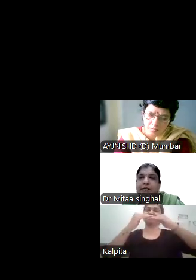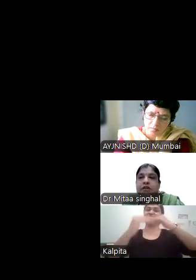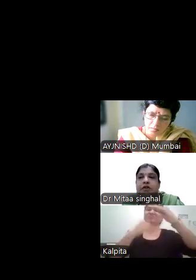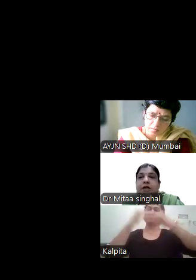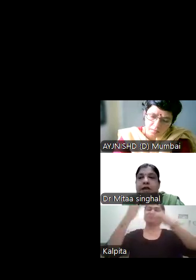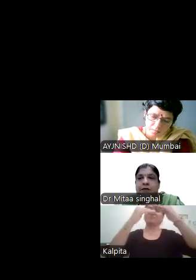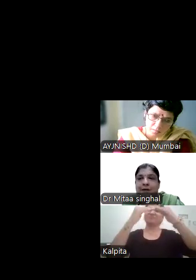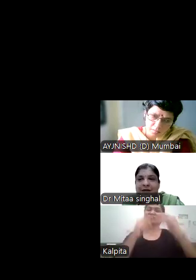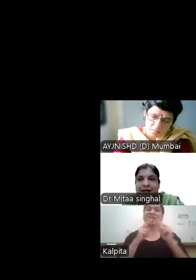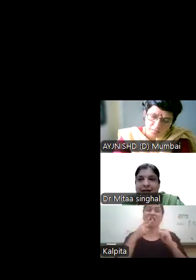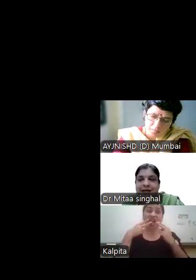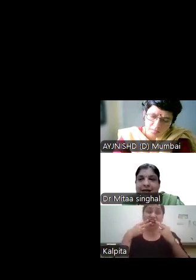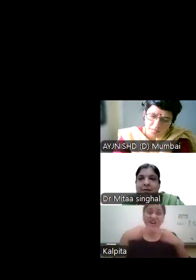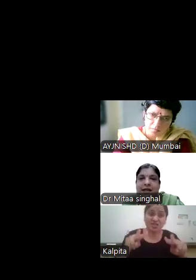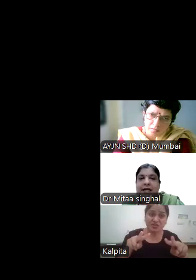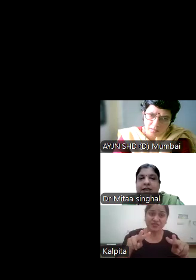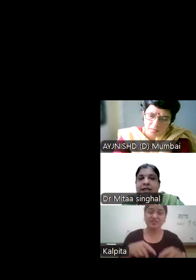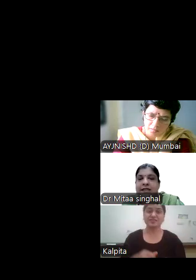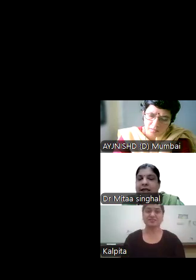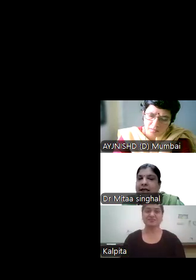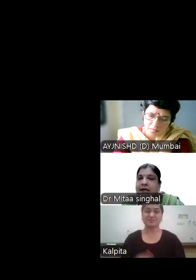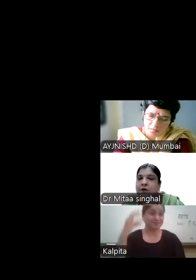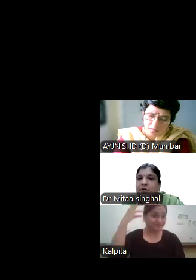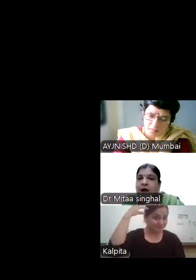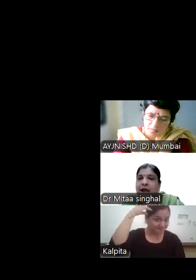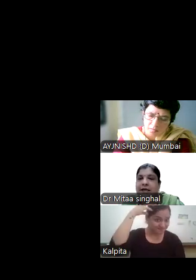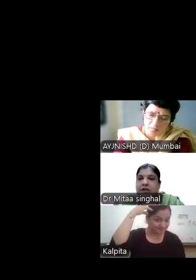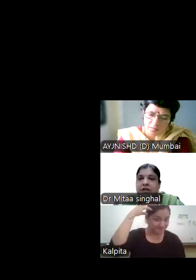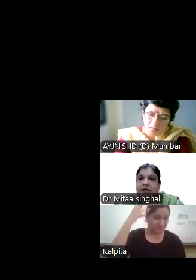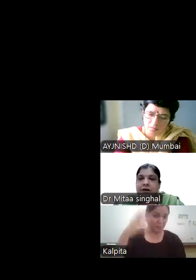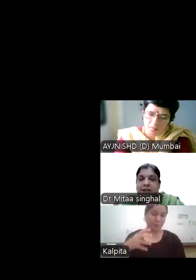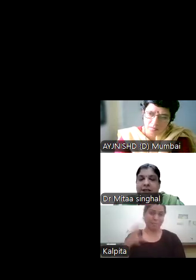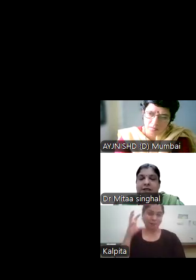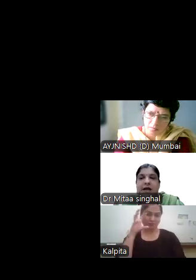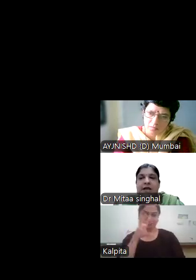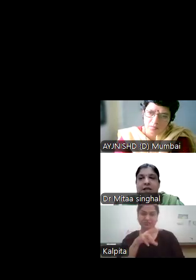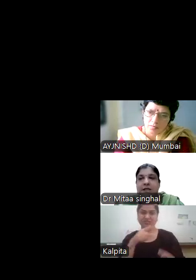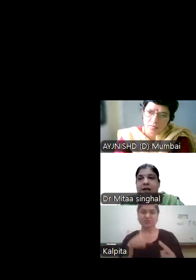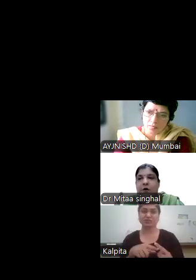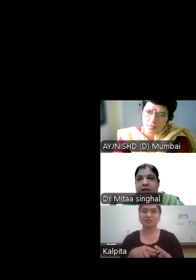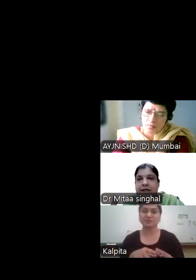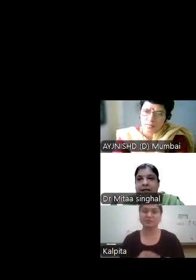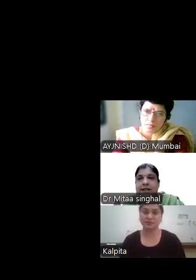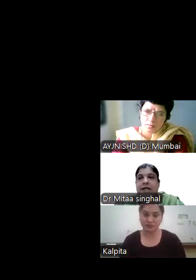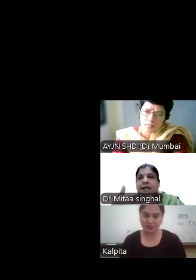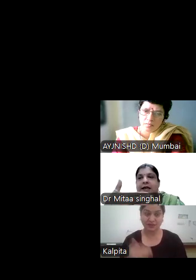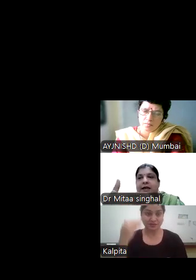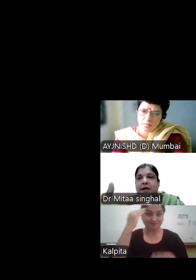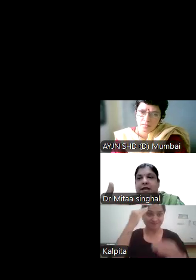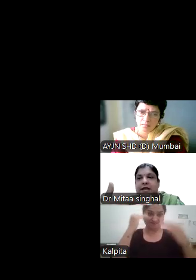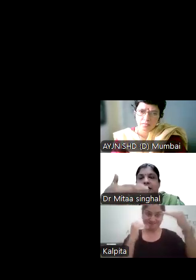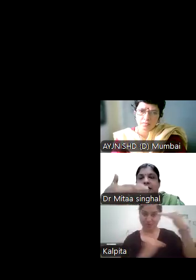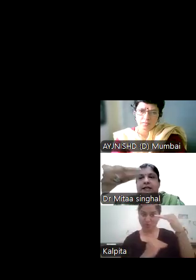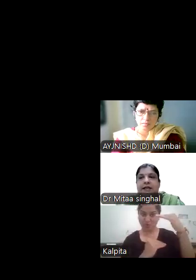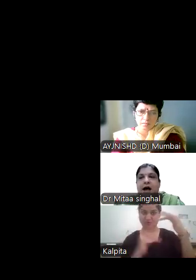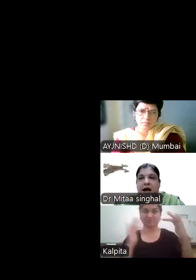neurodevelopmental maturity of the brain. The brain is getting into myelination. First, there is myelination in the lower centers, then in the